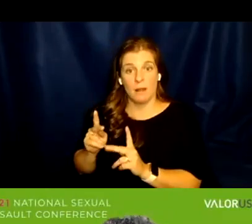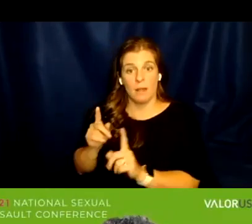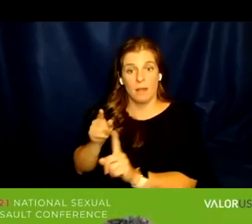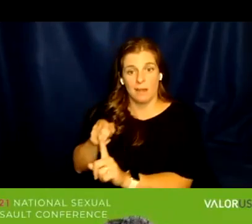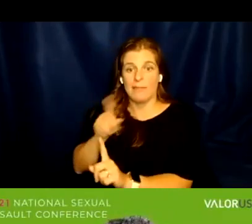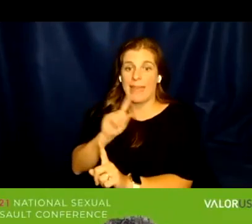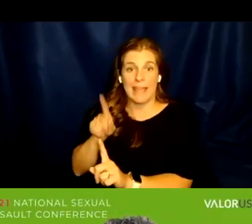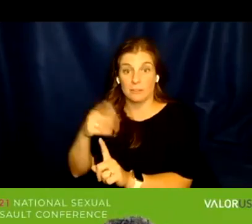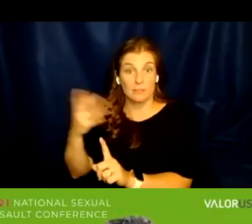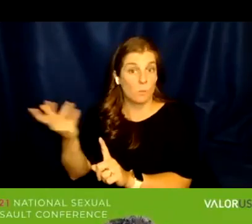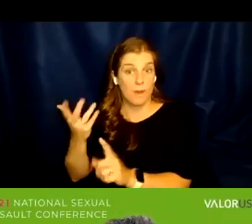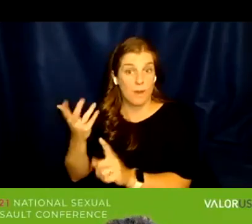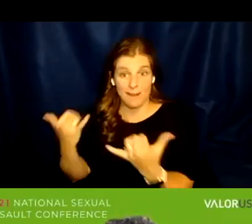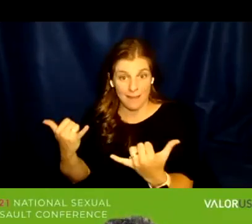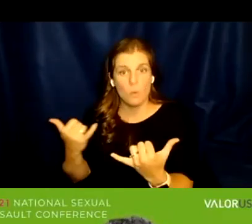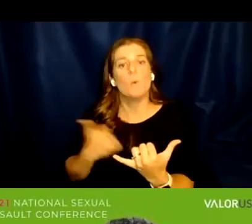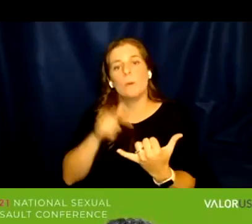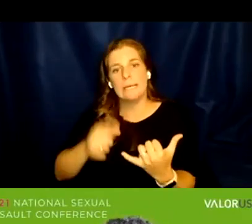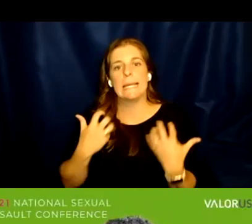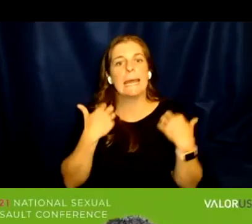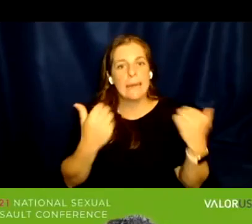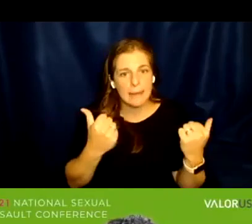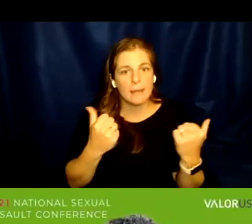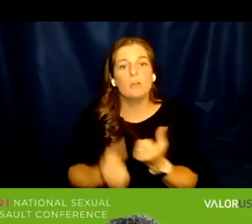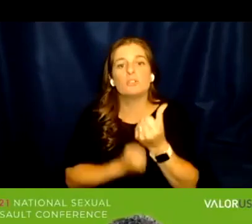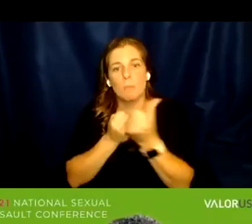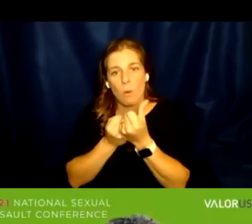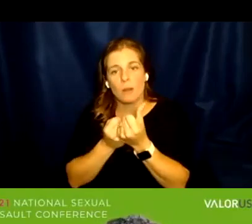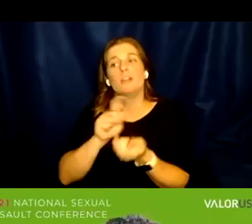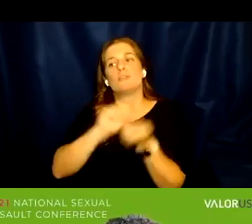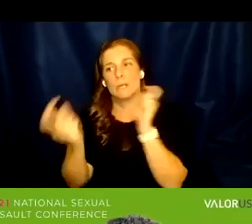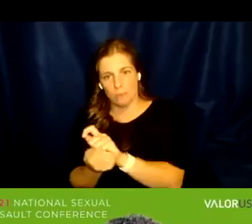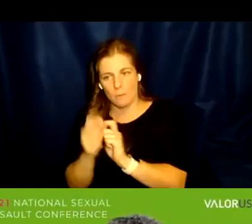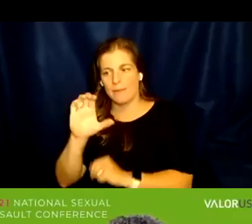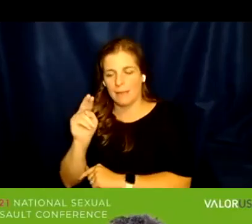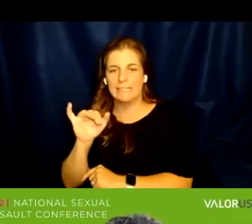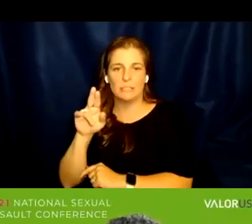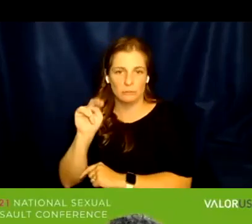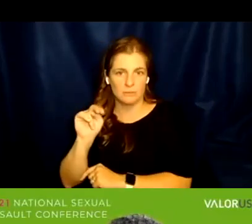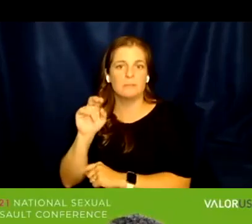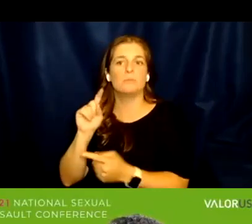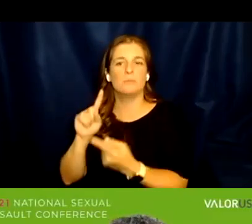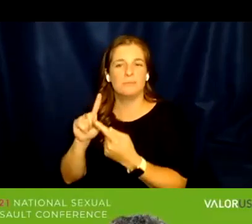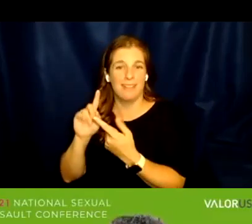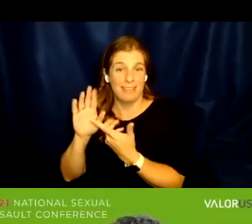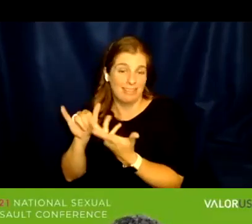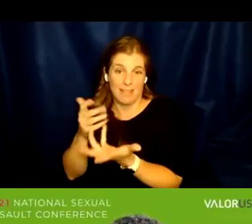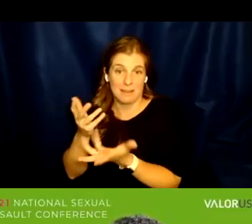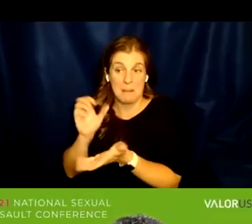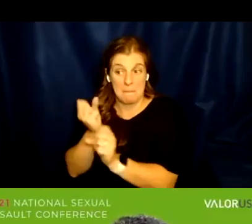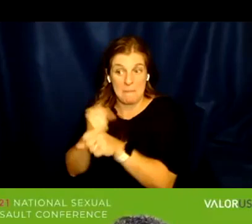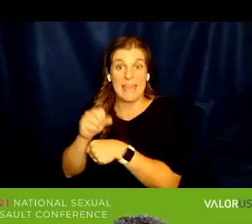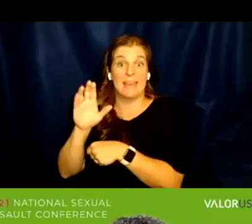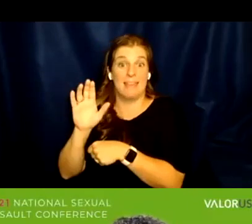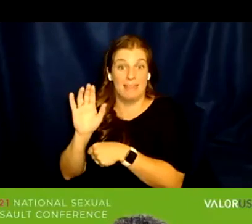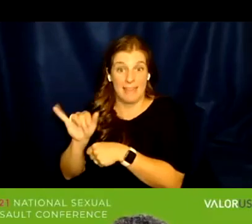is healing, support, and transforming the conditions that make the violence possible to make it no longer possible. That's what Tarana